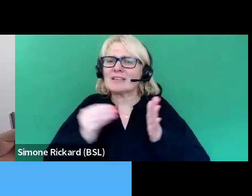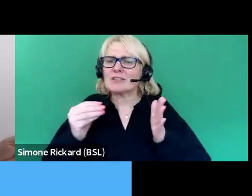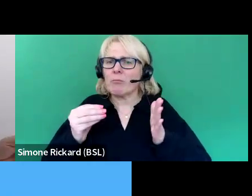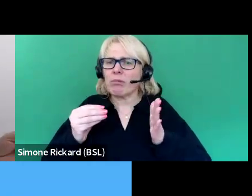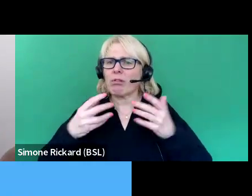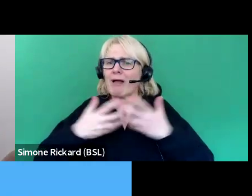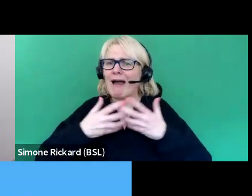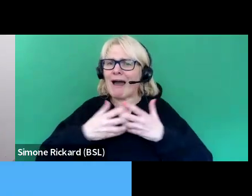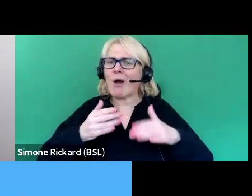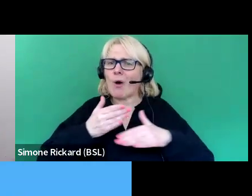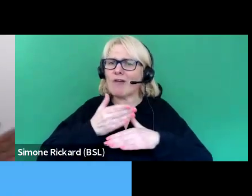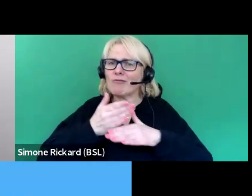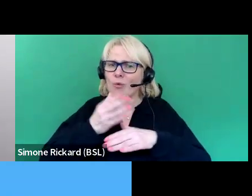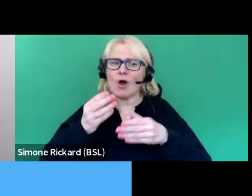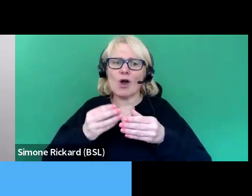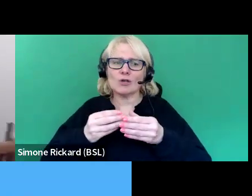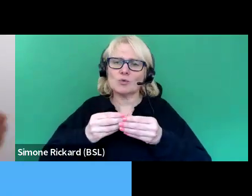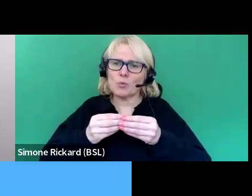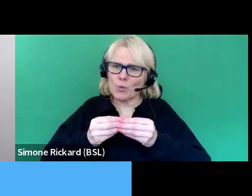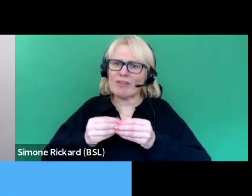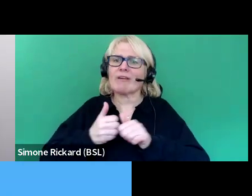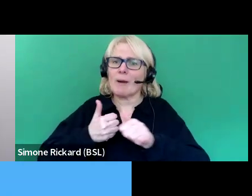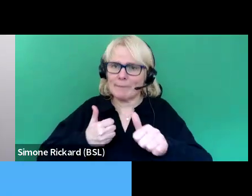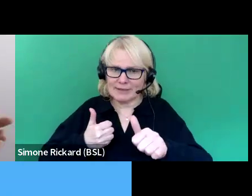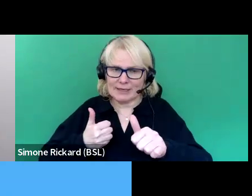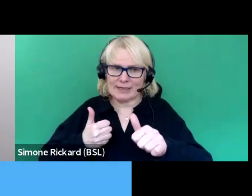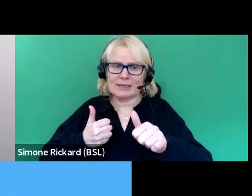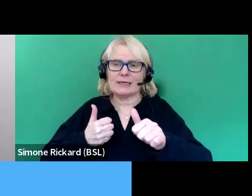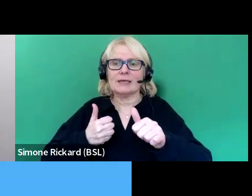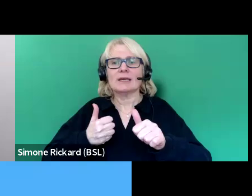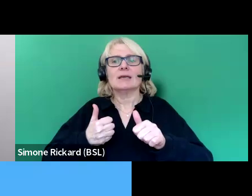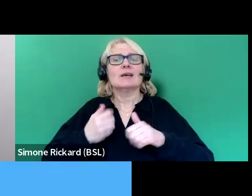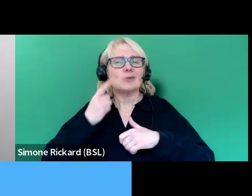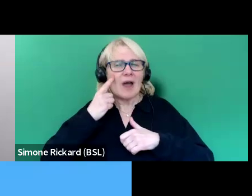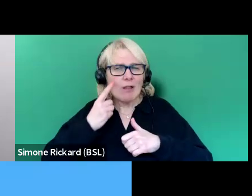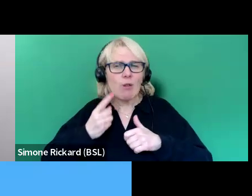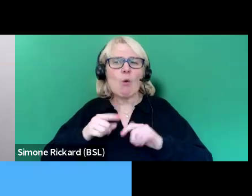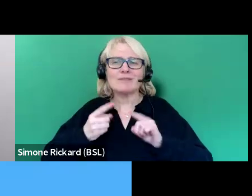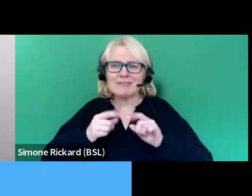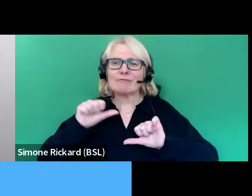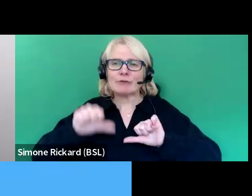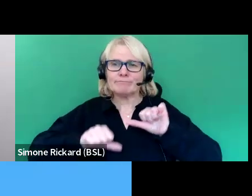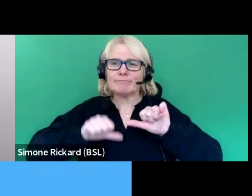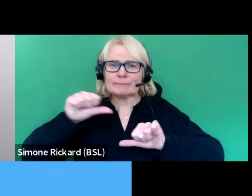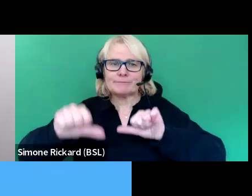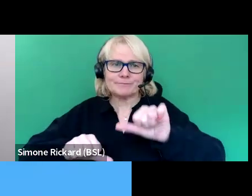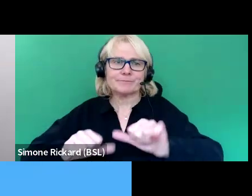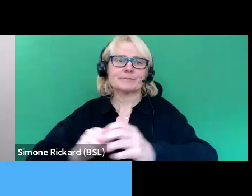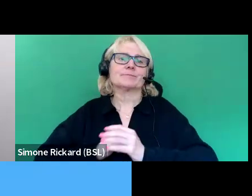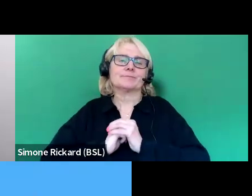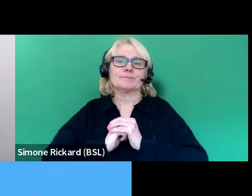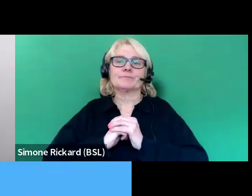from not starting the journey to go through the different stages to become a leader. So it was